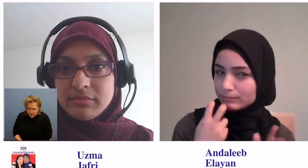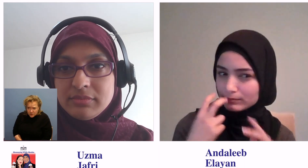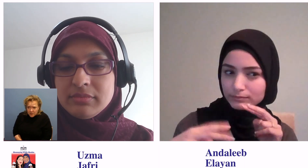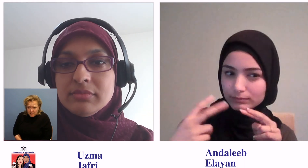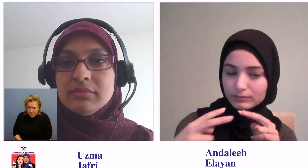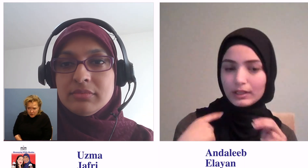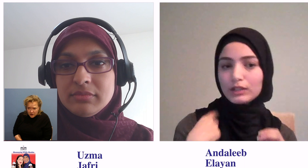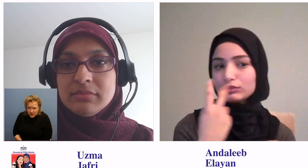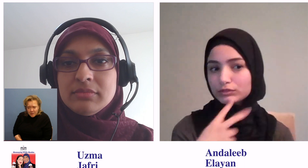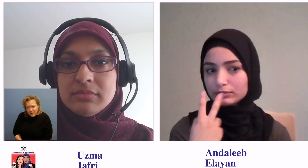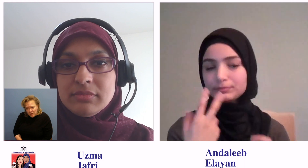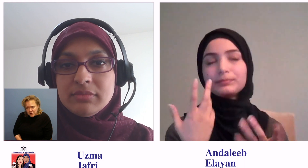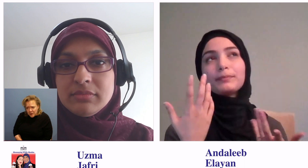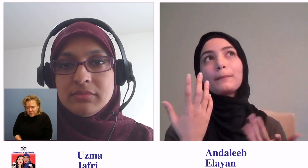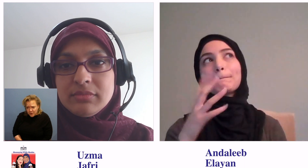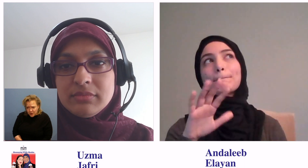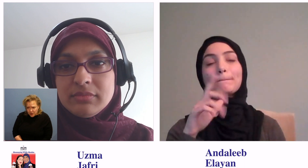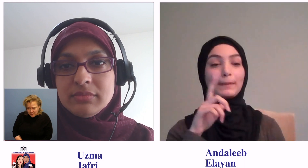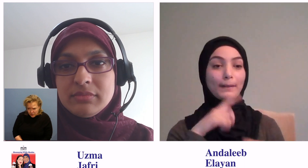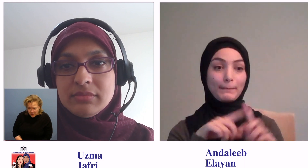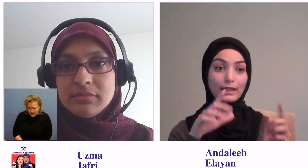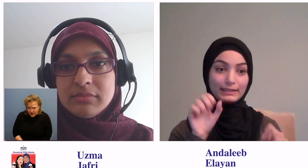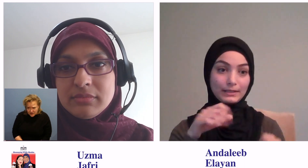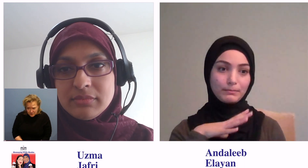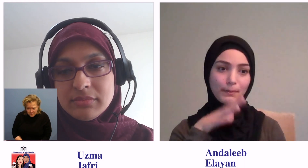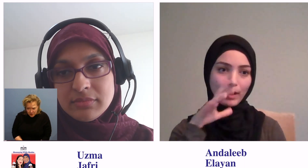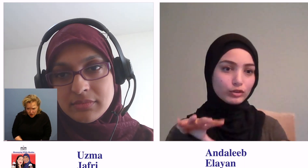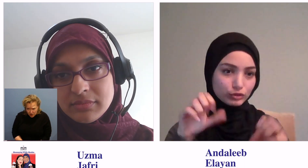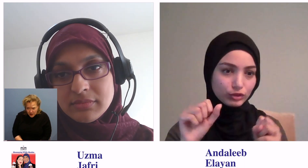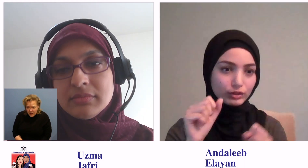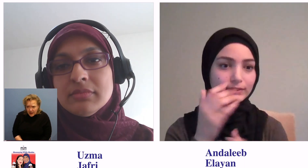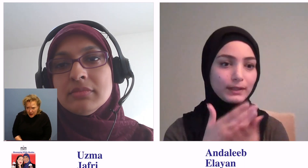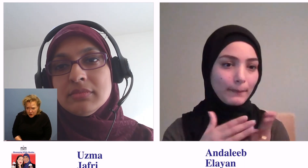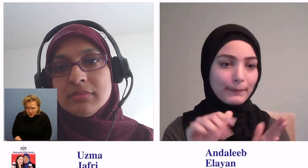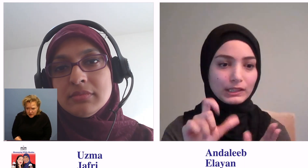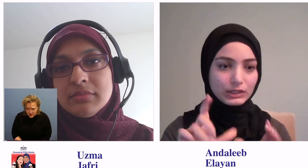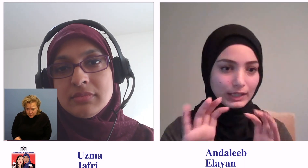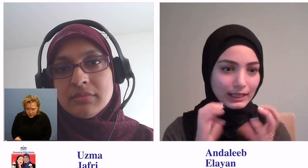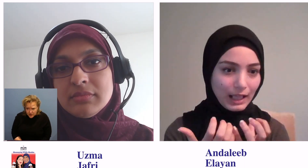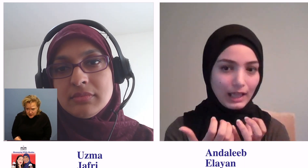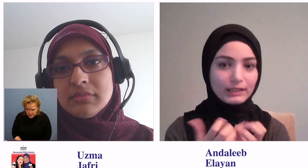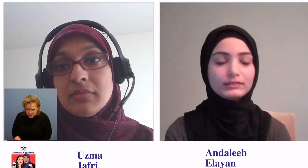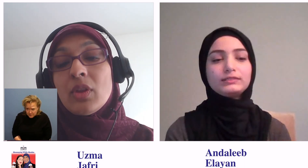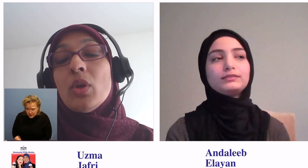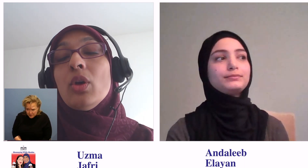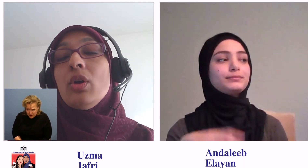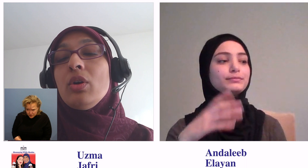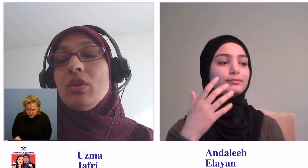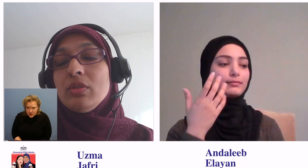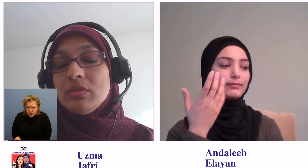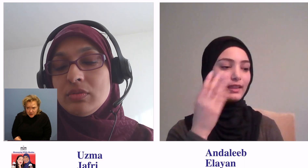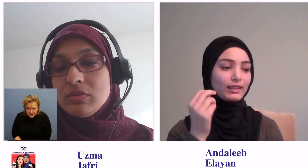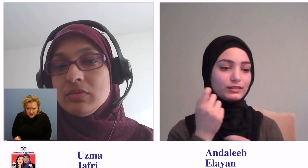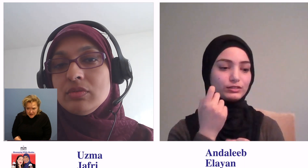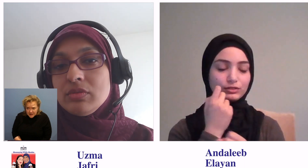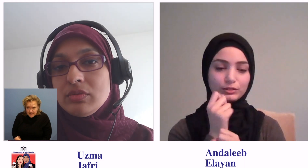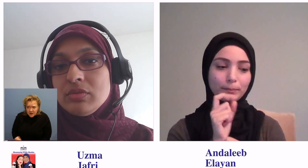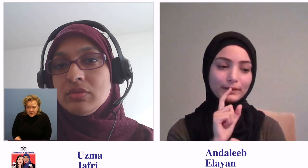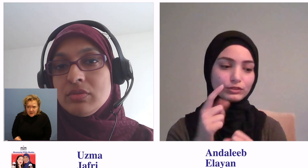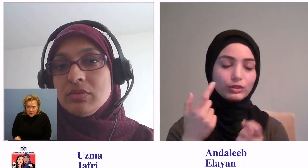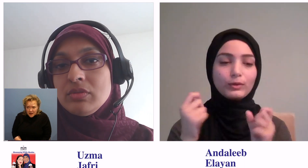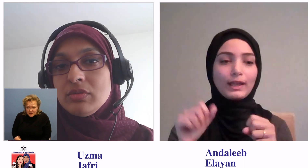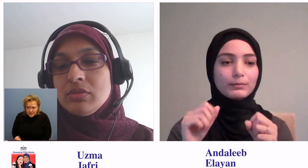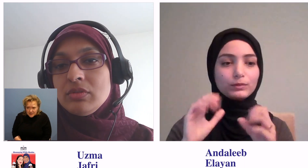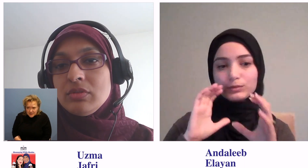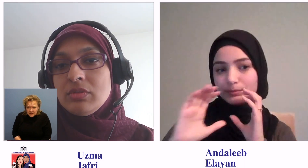aids and with my mother, I'm also having a very good at lip reading. Not all deaf people are. And I could lip read my mother. She did take